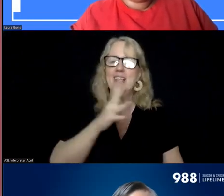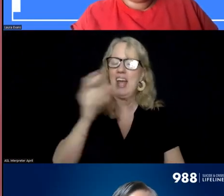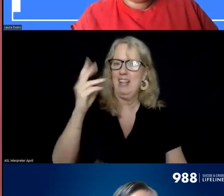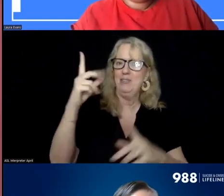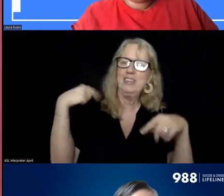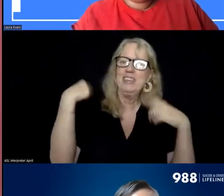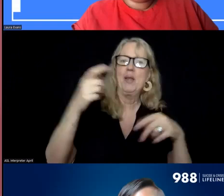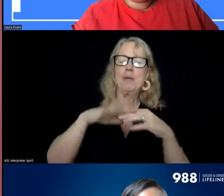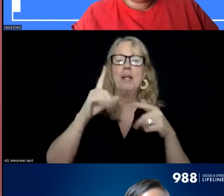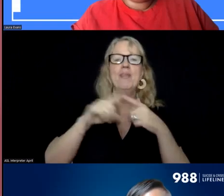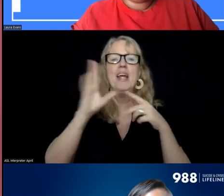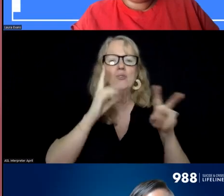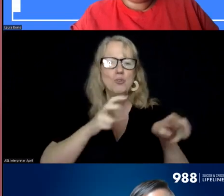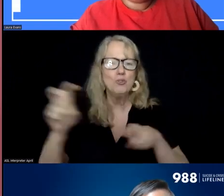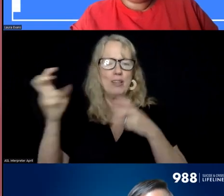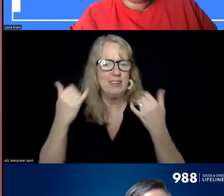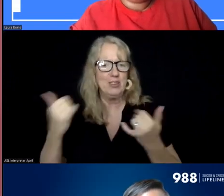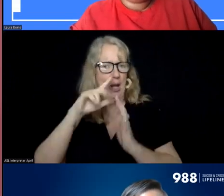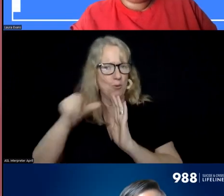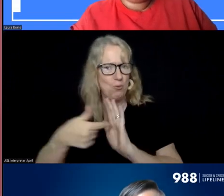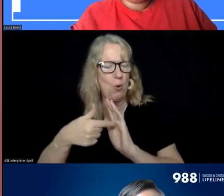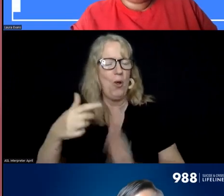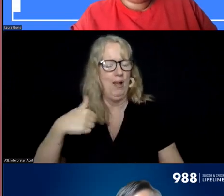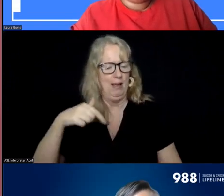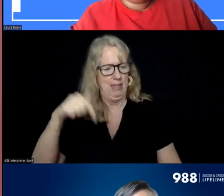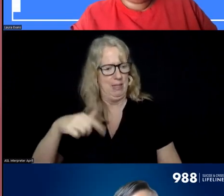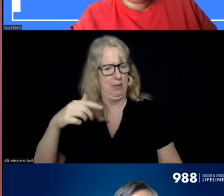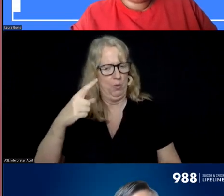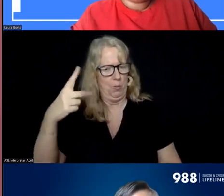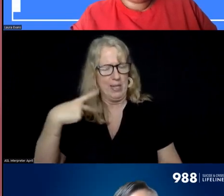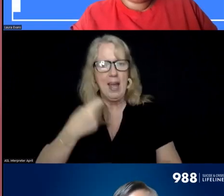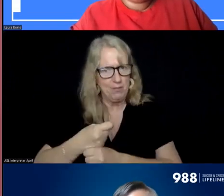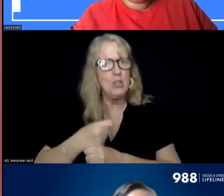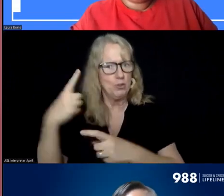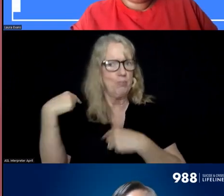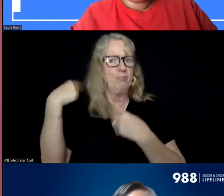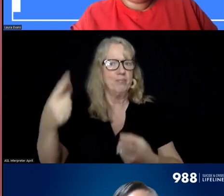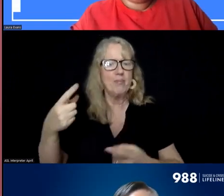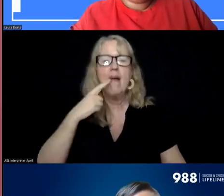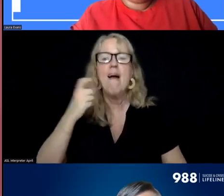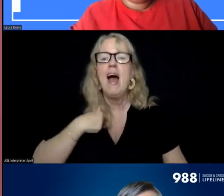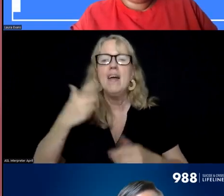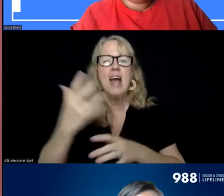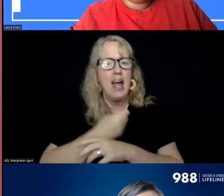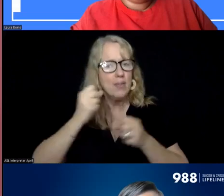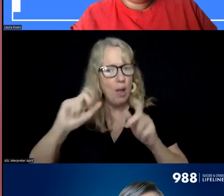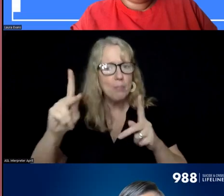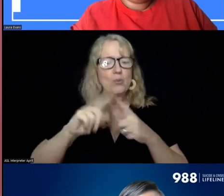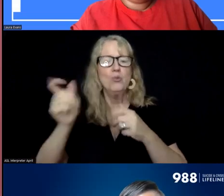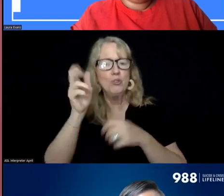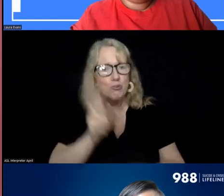then transitioning into this role, which I've now been in for a year and a half, I've had the opportunity to travel